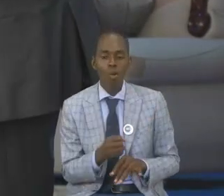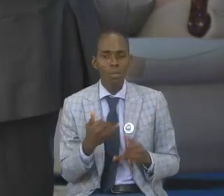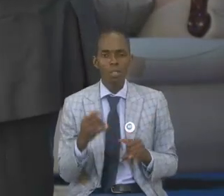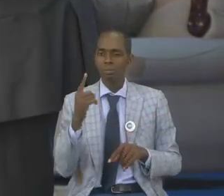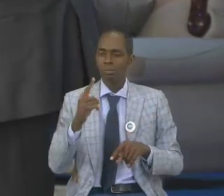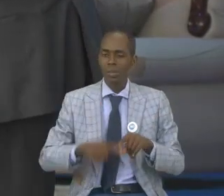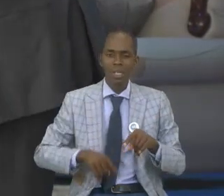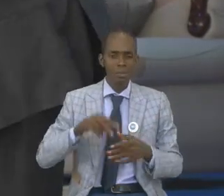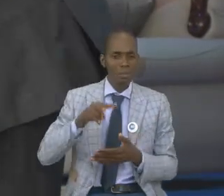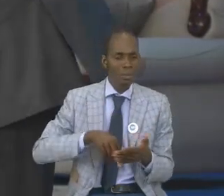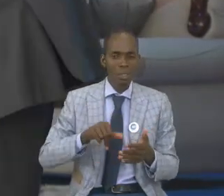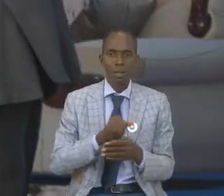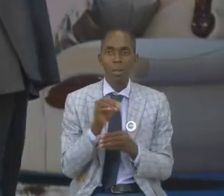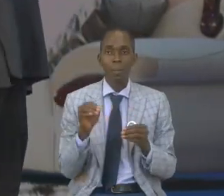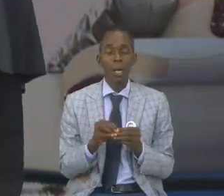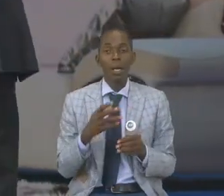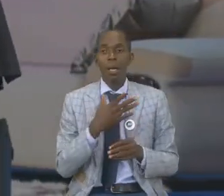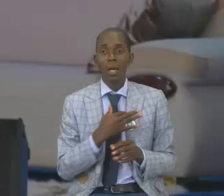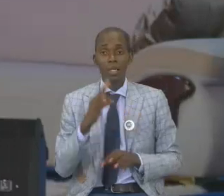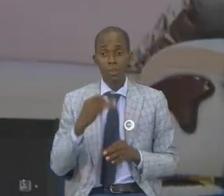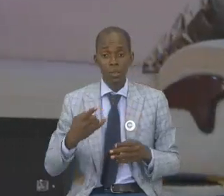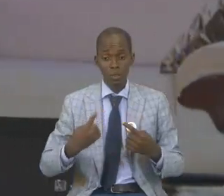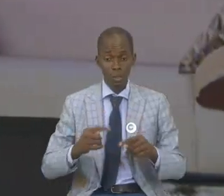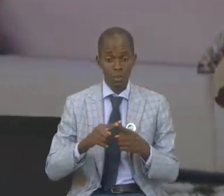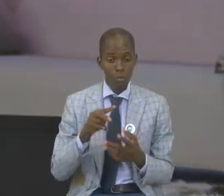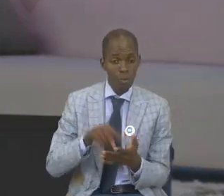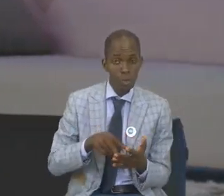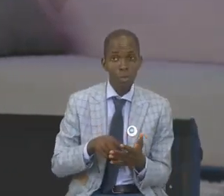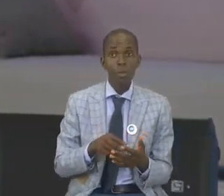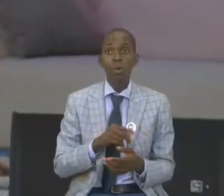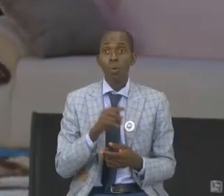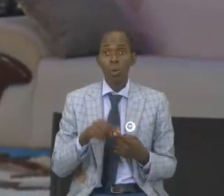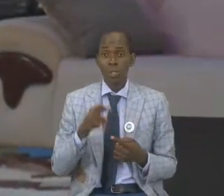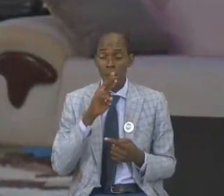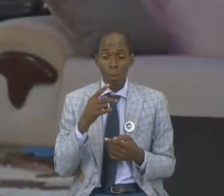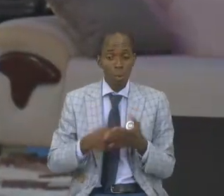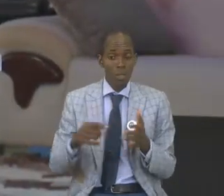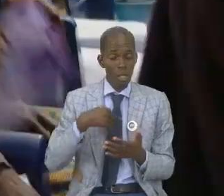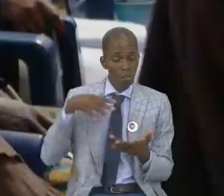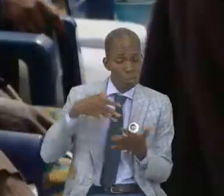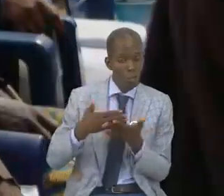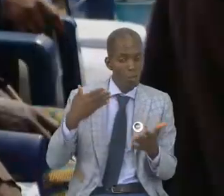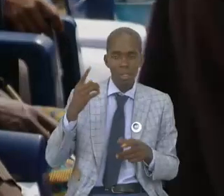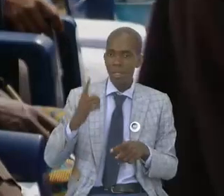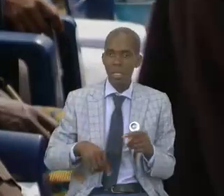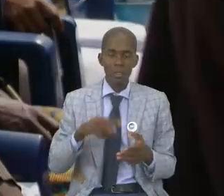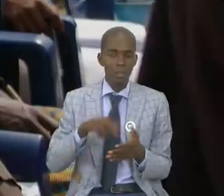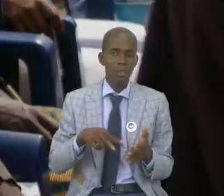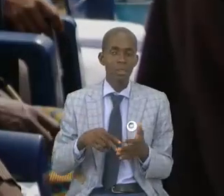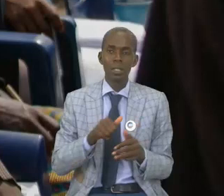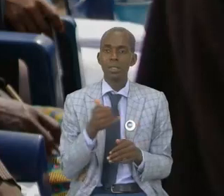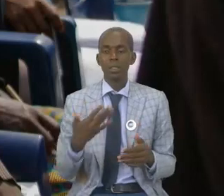read anymore. And if they're trying to read even what they had studied before, they cannot read anything anymore. They have